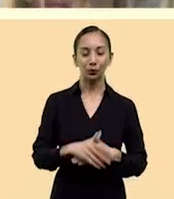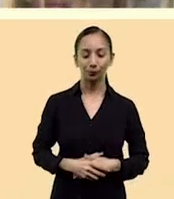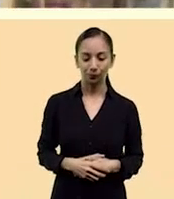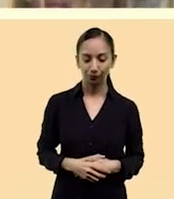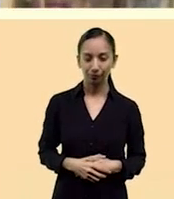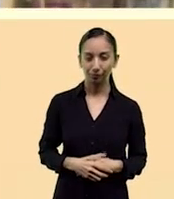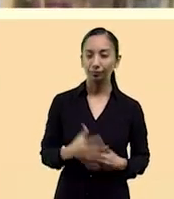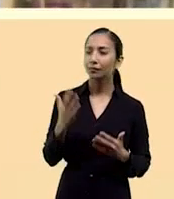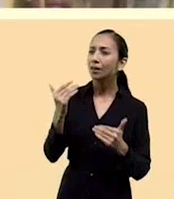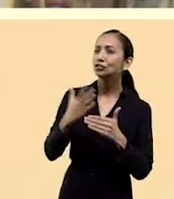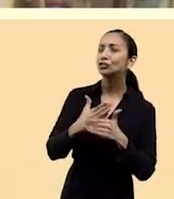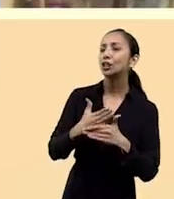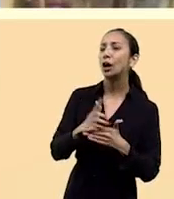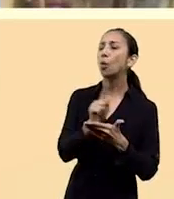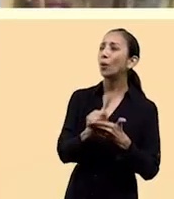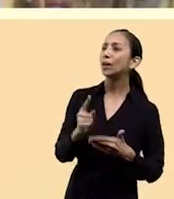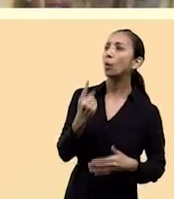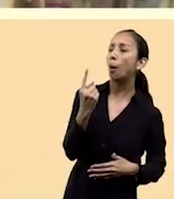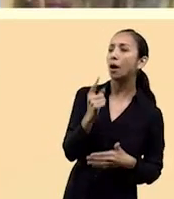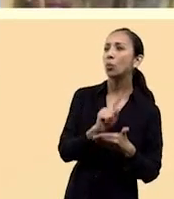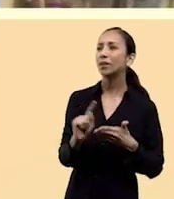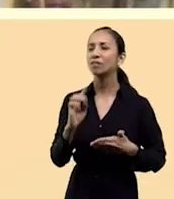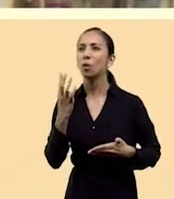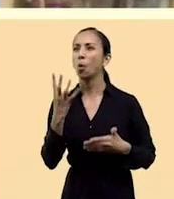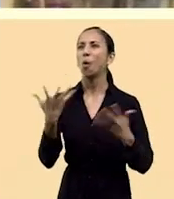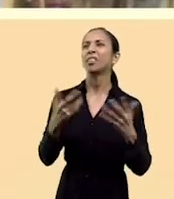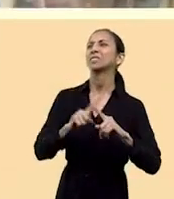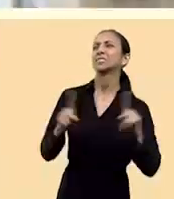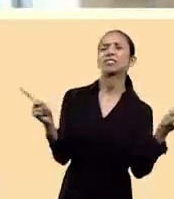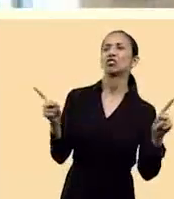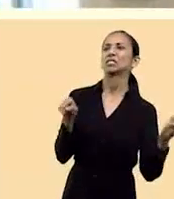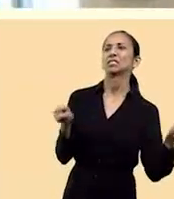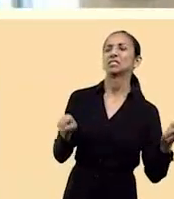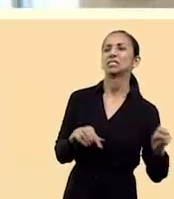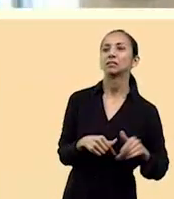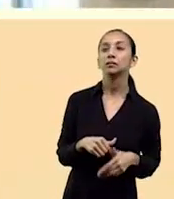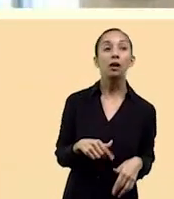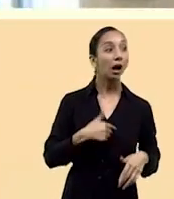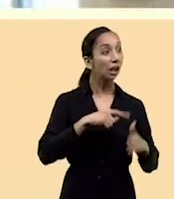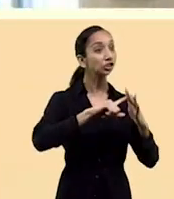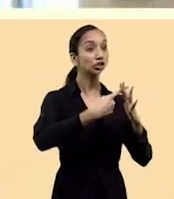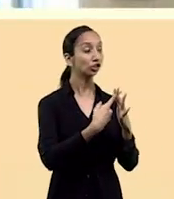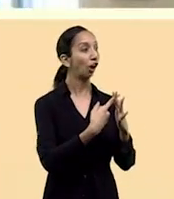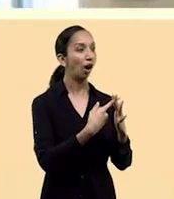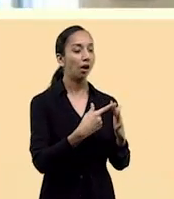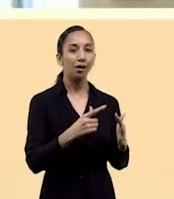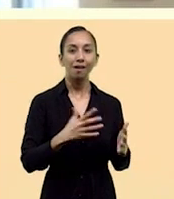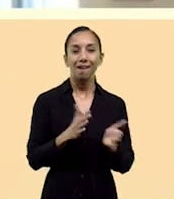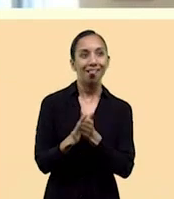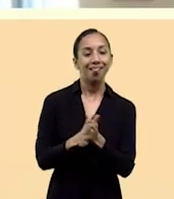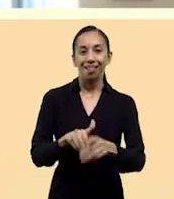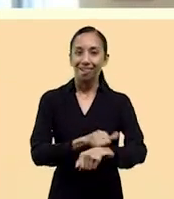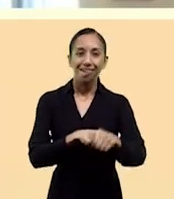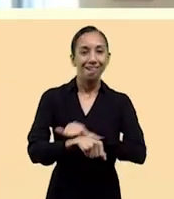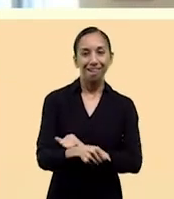Just tell me, sort of week one versus week four, a little bit what the transition was like. I started out wanting